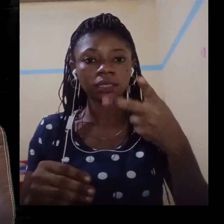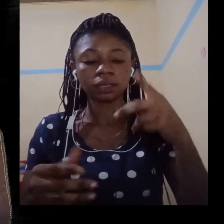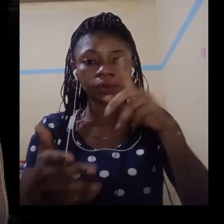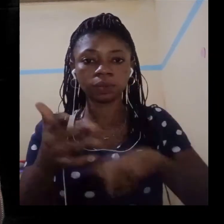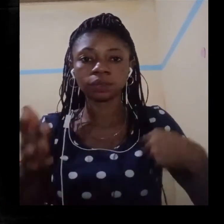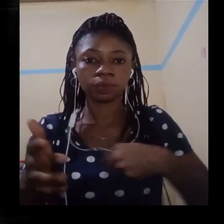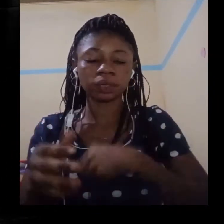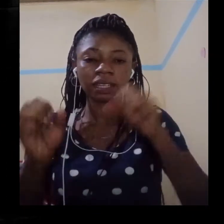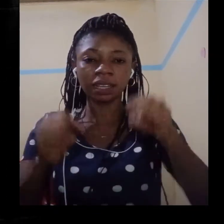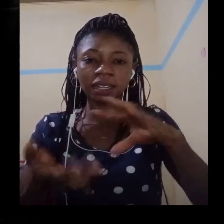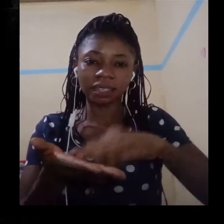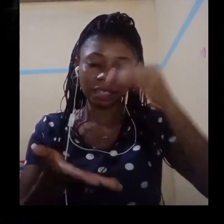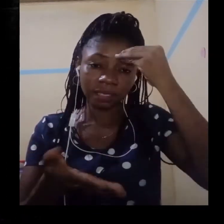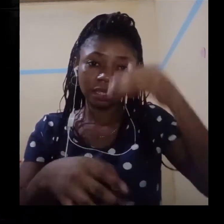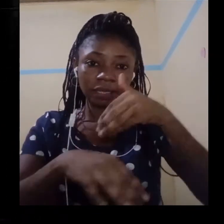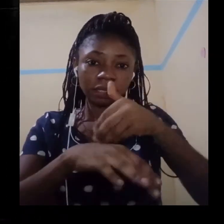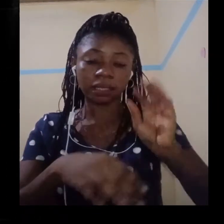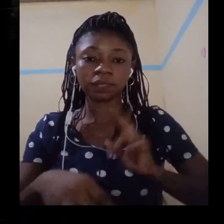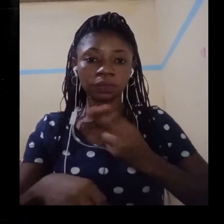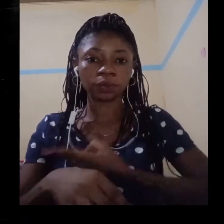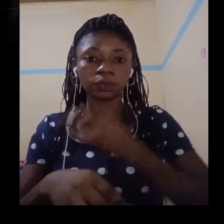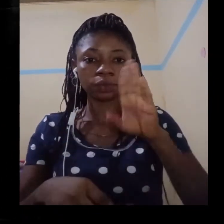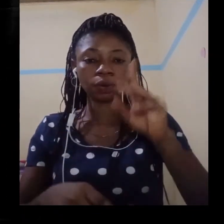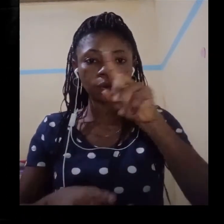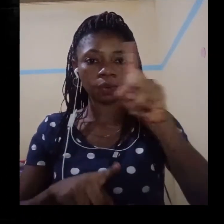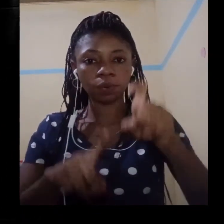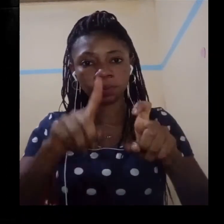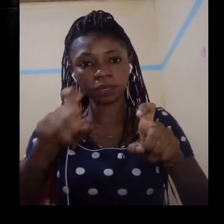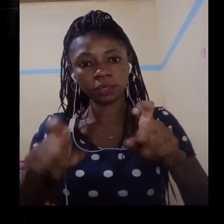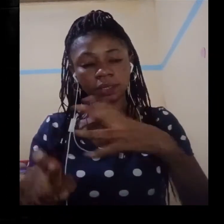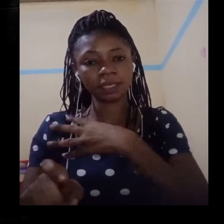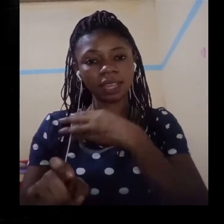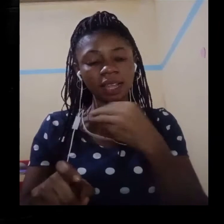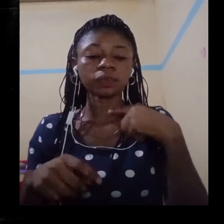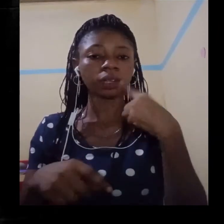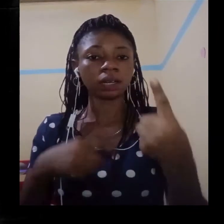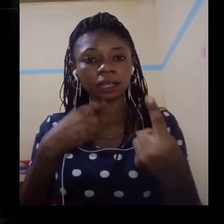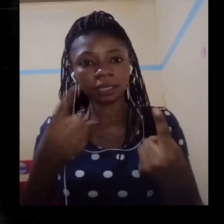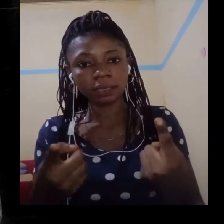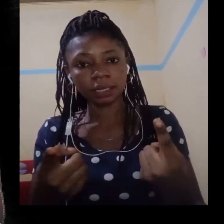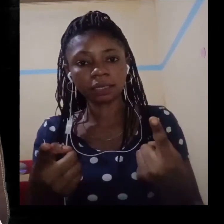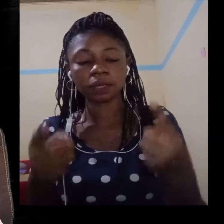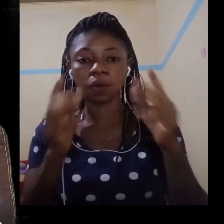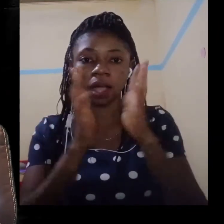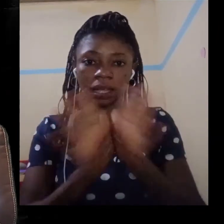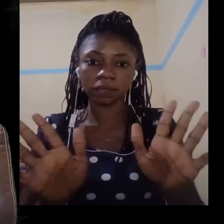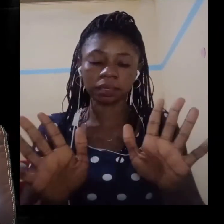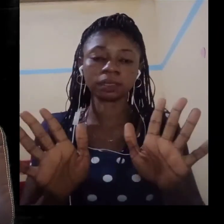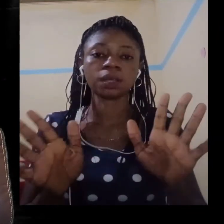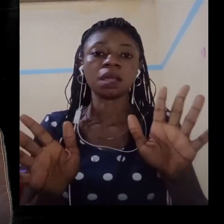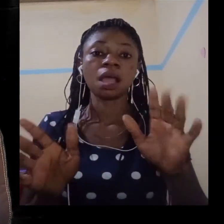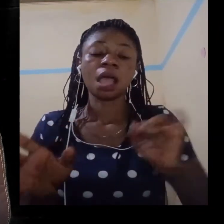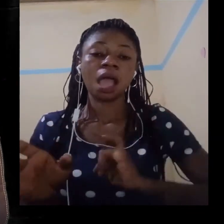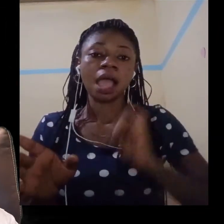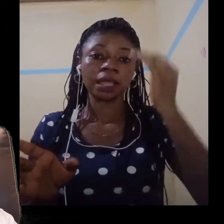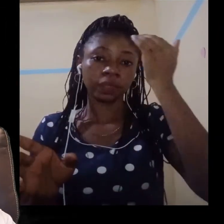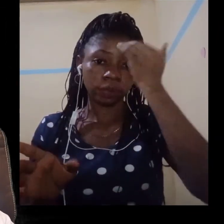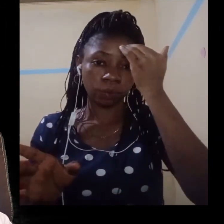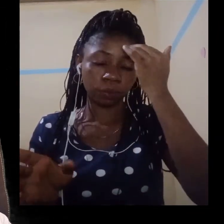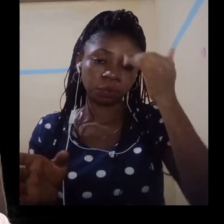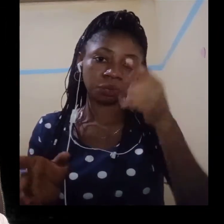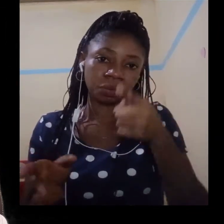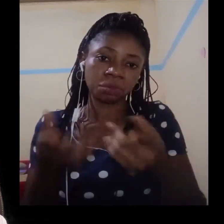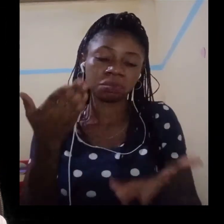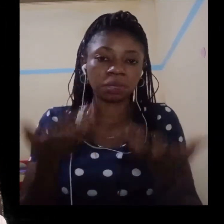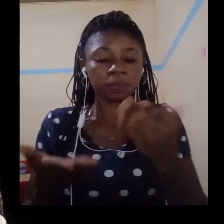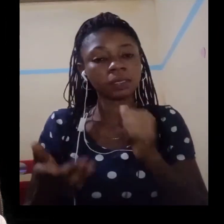especially concerning this segment of study we are doing. I know it might sound a little bit technical to some. I